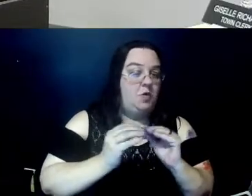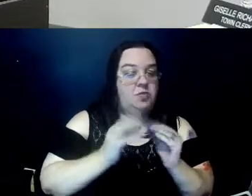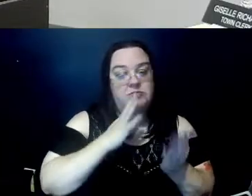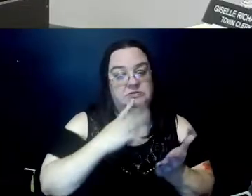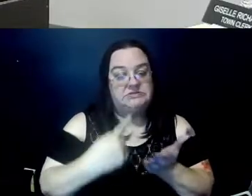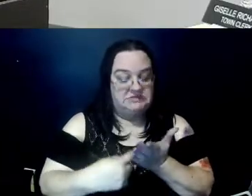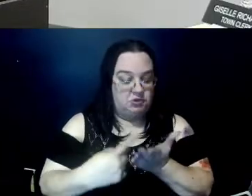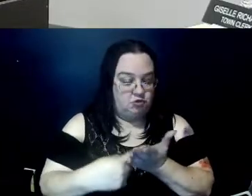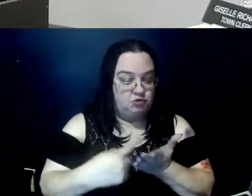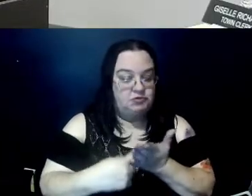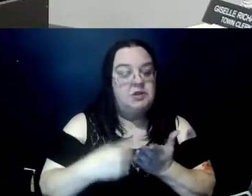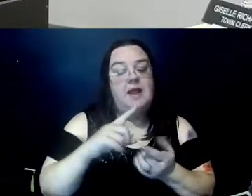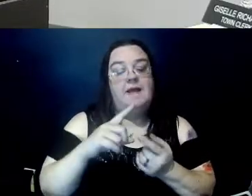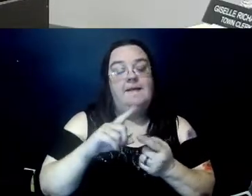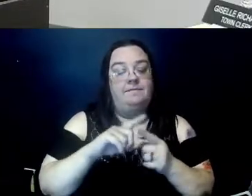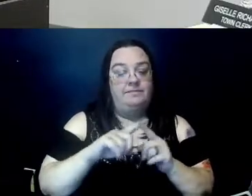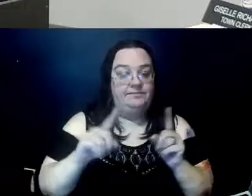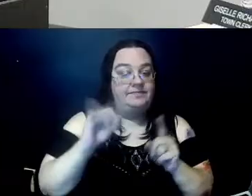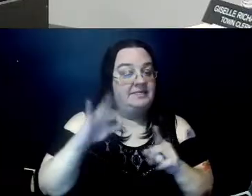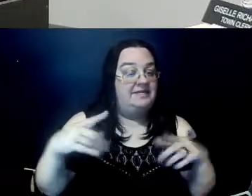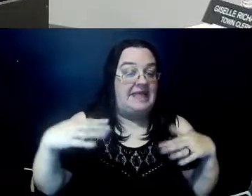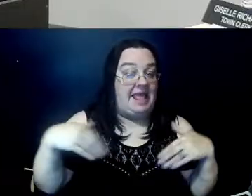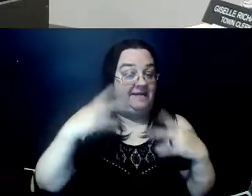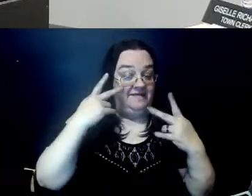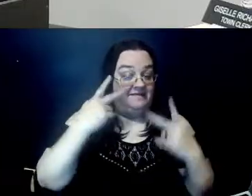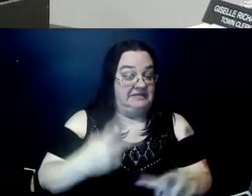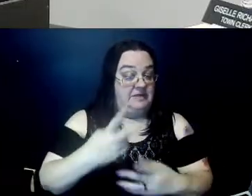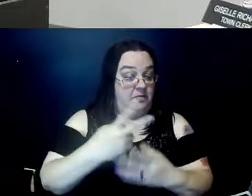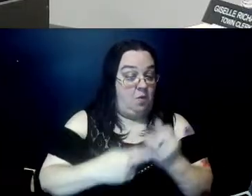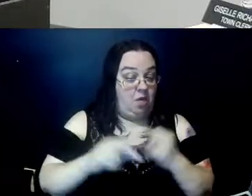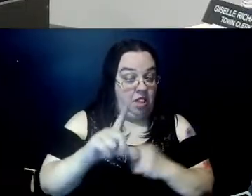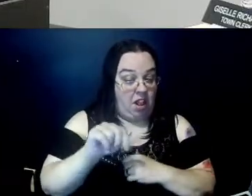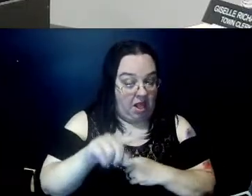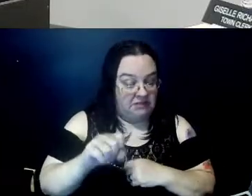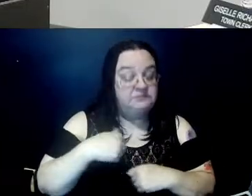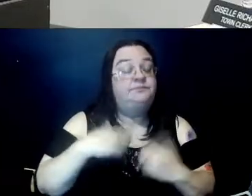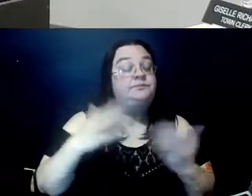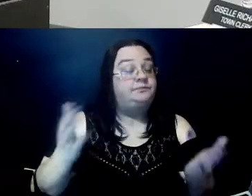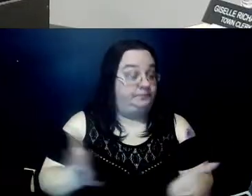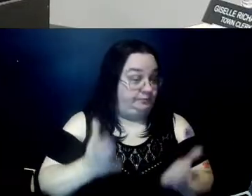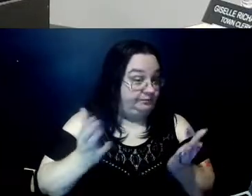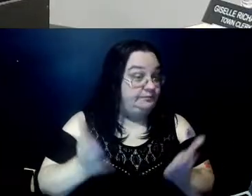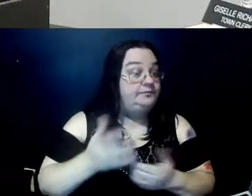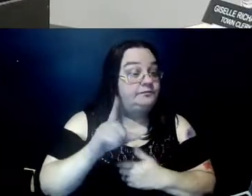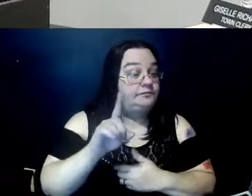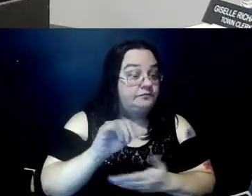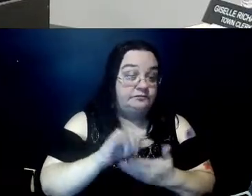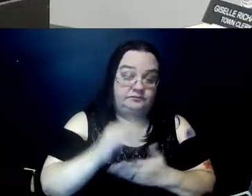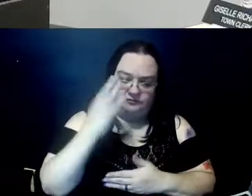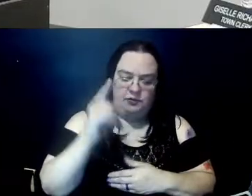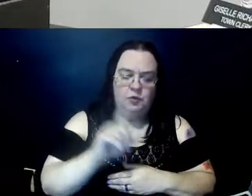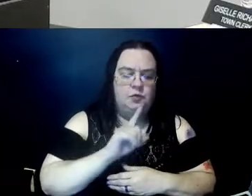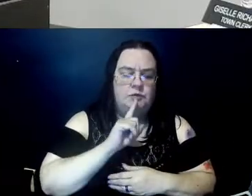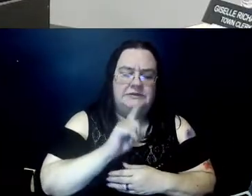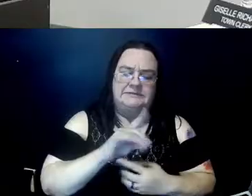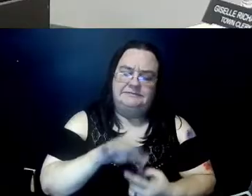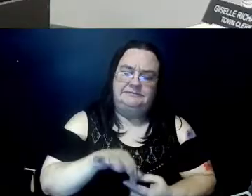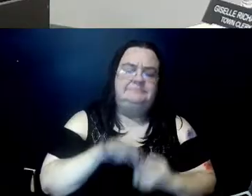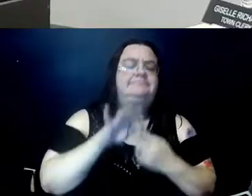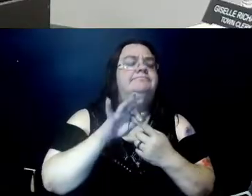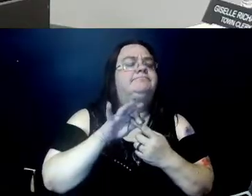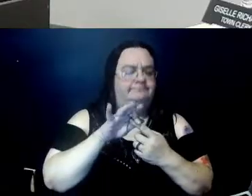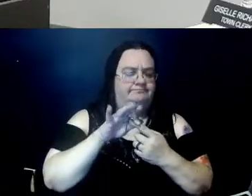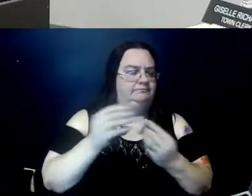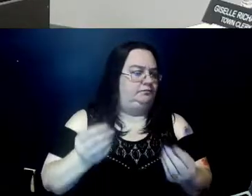discussions. But if you have not visited these 2 lots, I encourage you to do so because they're really exceptional pieces of